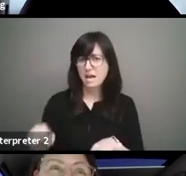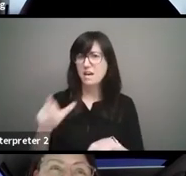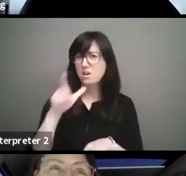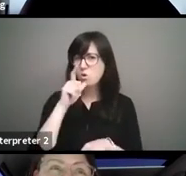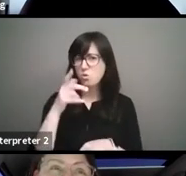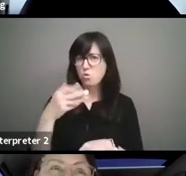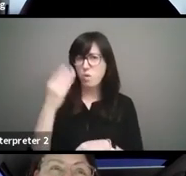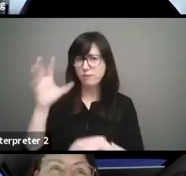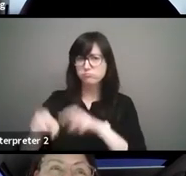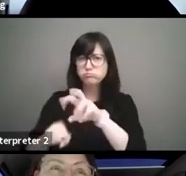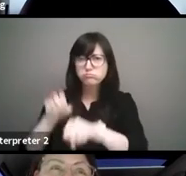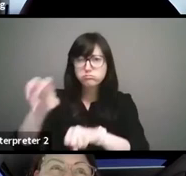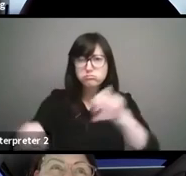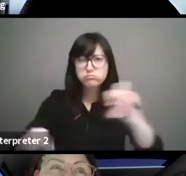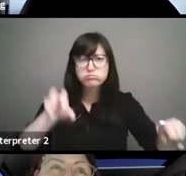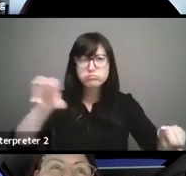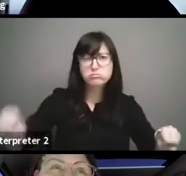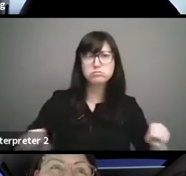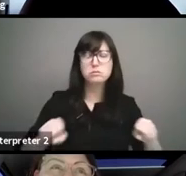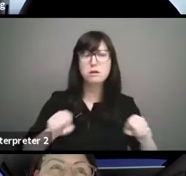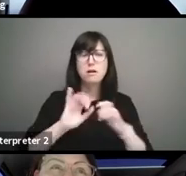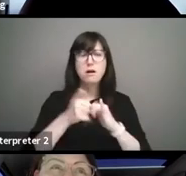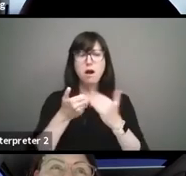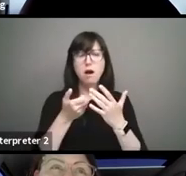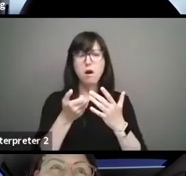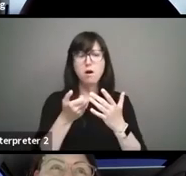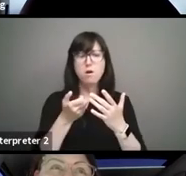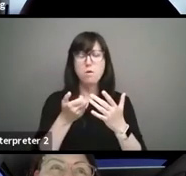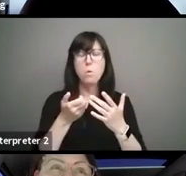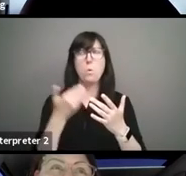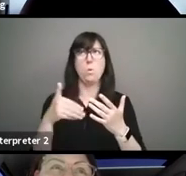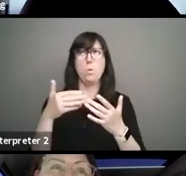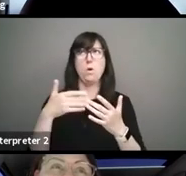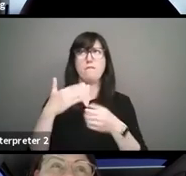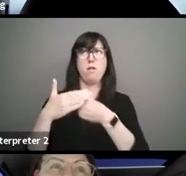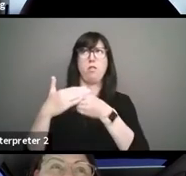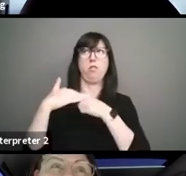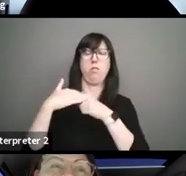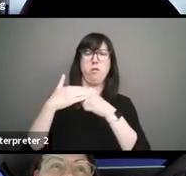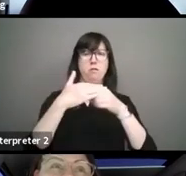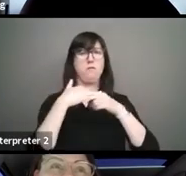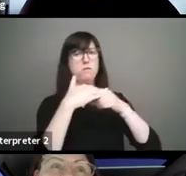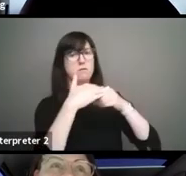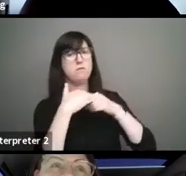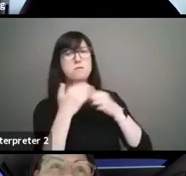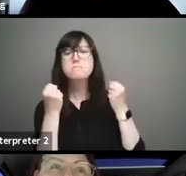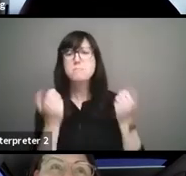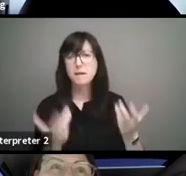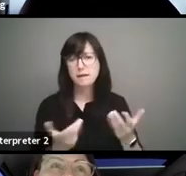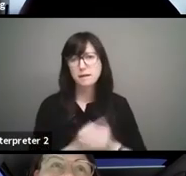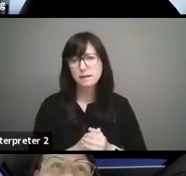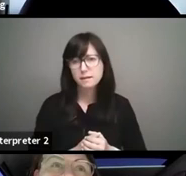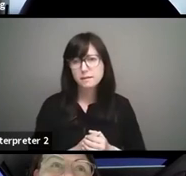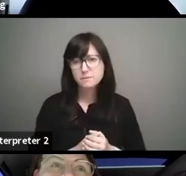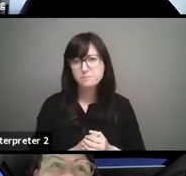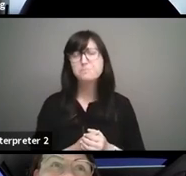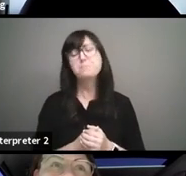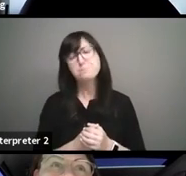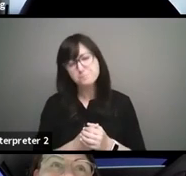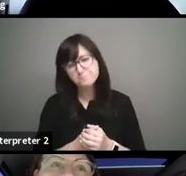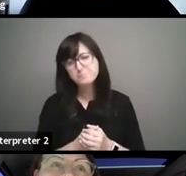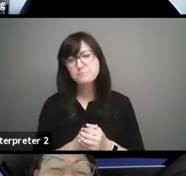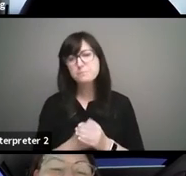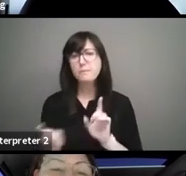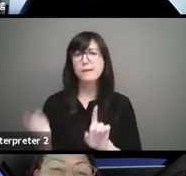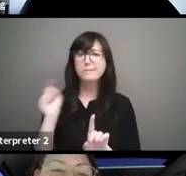really feel the impacts of oppressive isms, essentially. And so back to